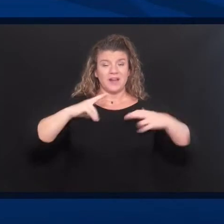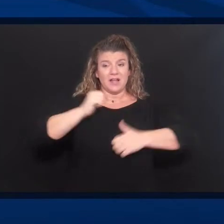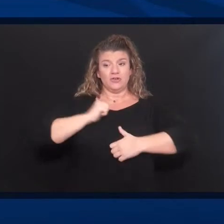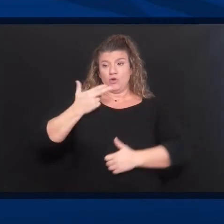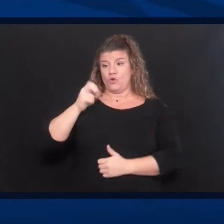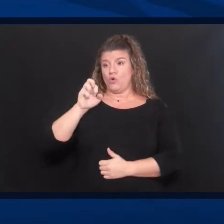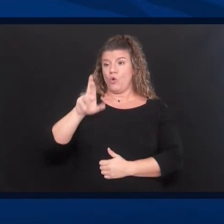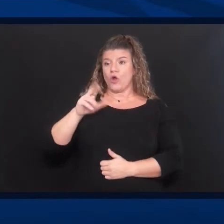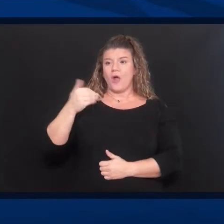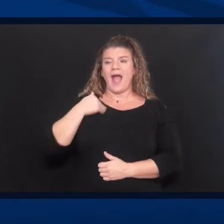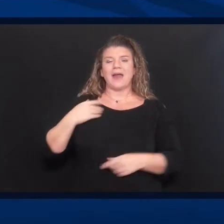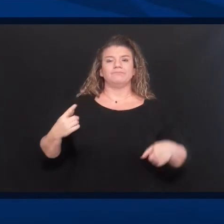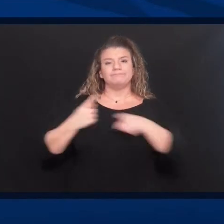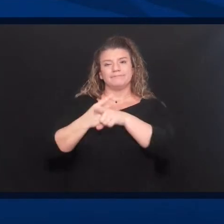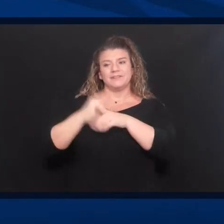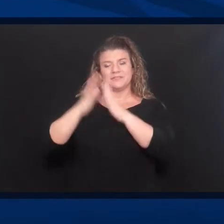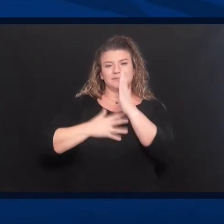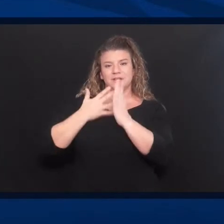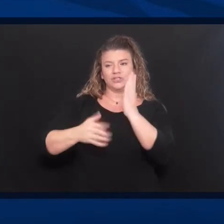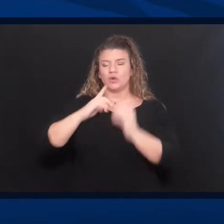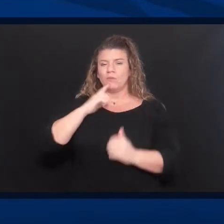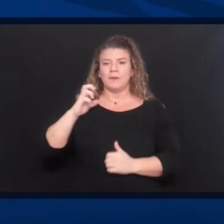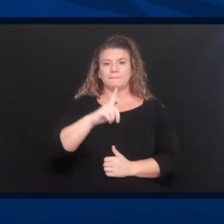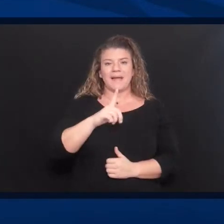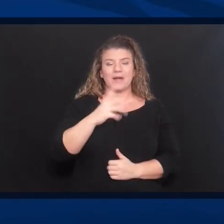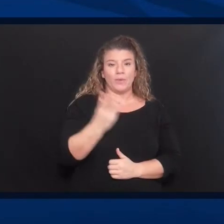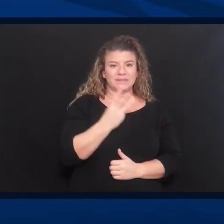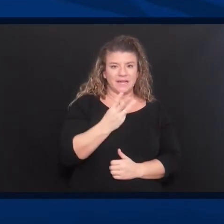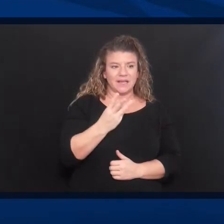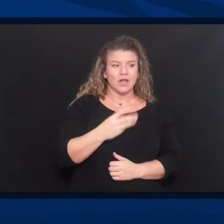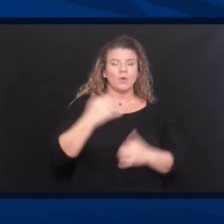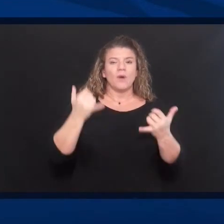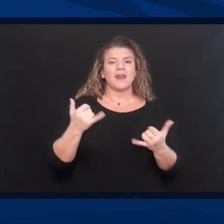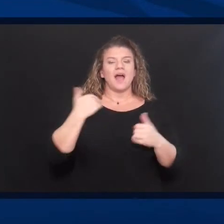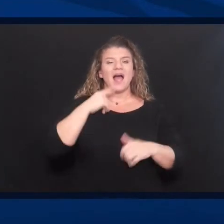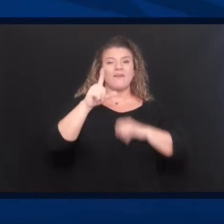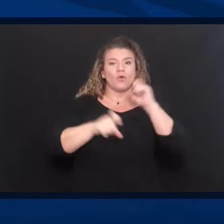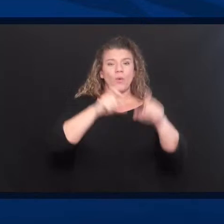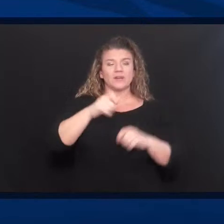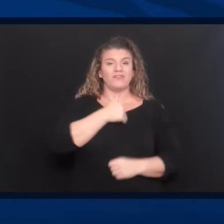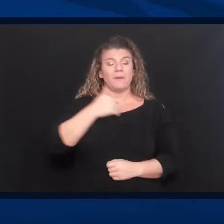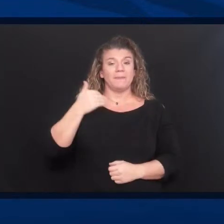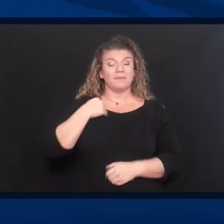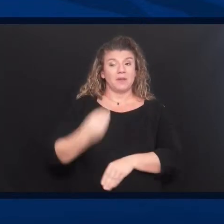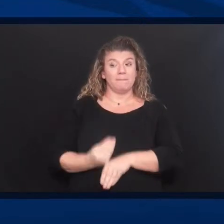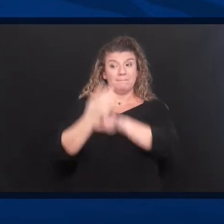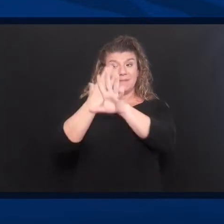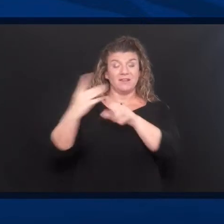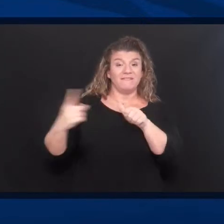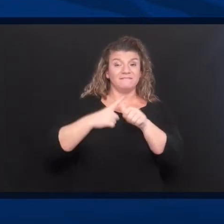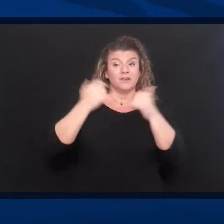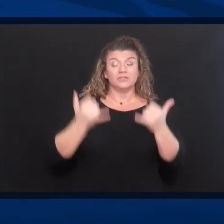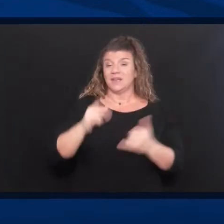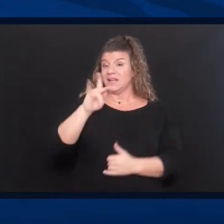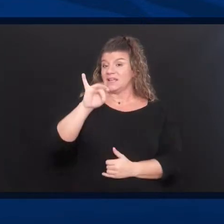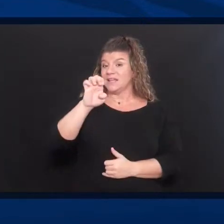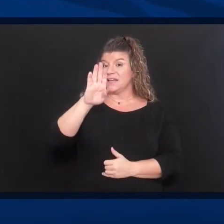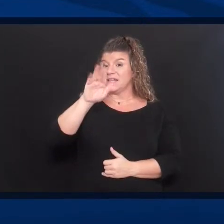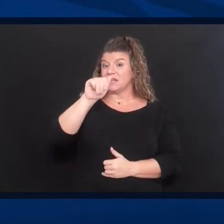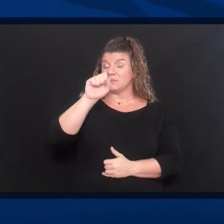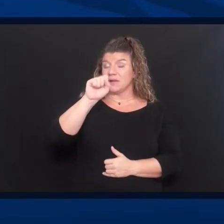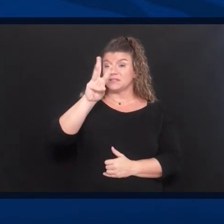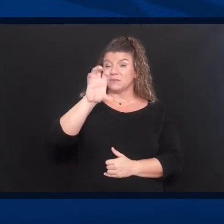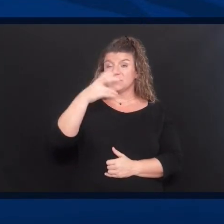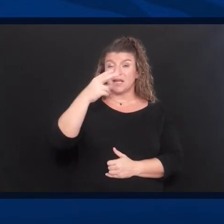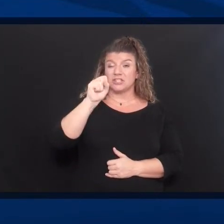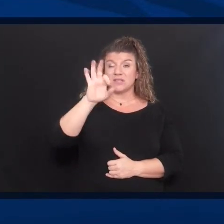Jim Hoyer had a prior engagement. He will rejoin us on Wednesday. We'll now go to questions from members of the media. The first today from Kenny Bass with WCHS